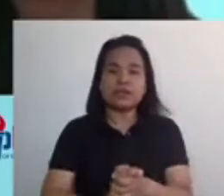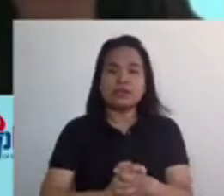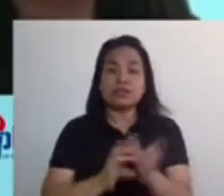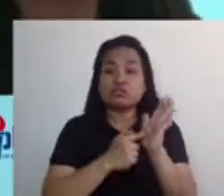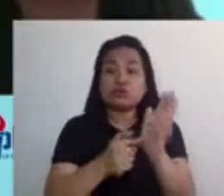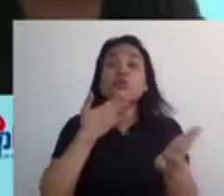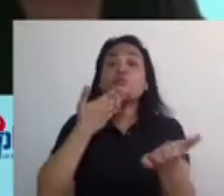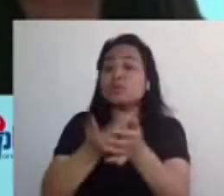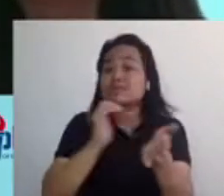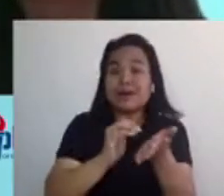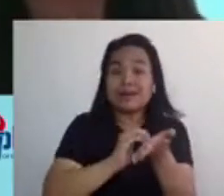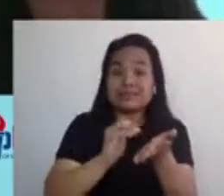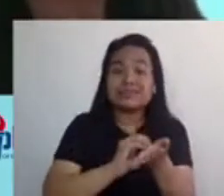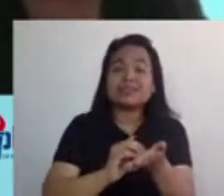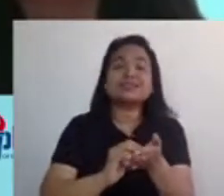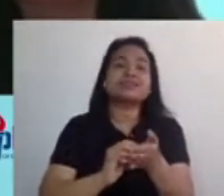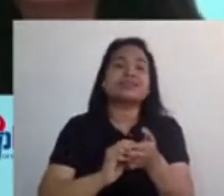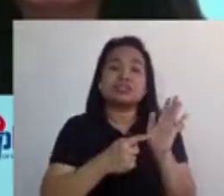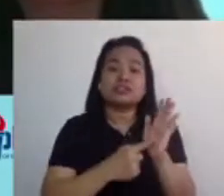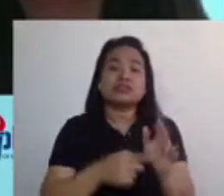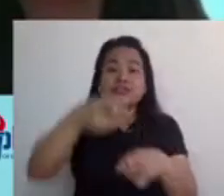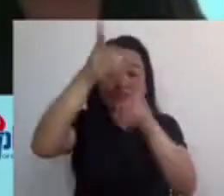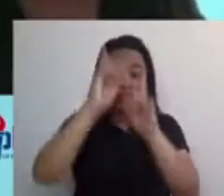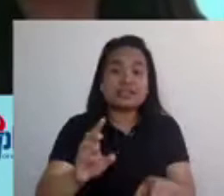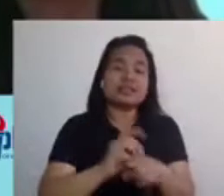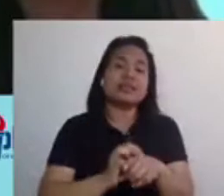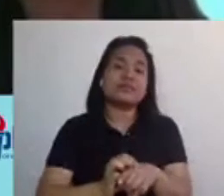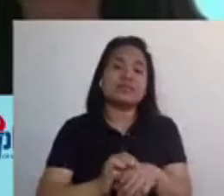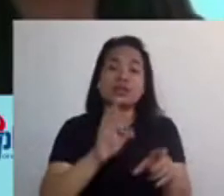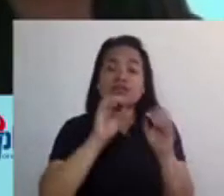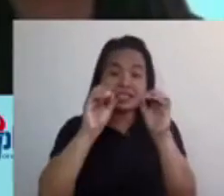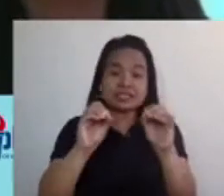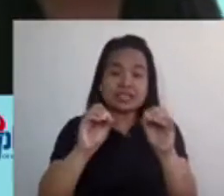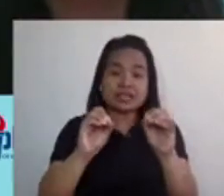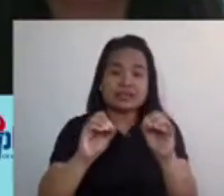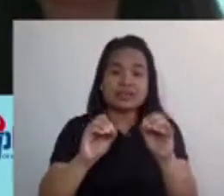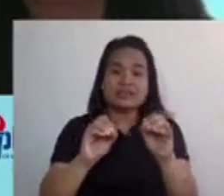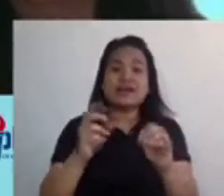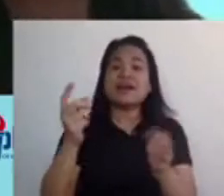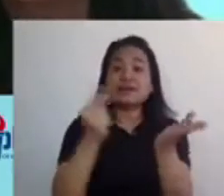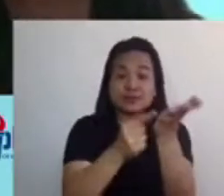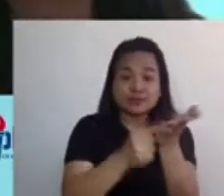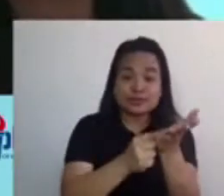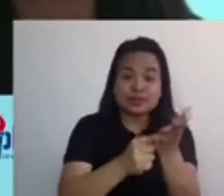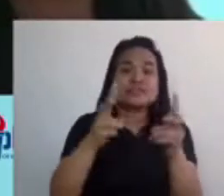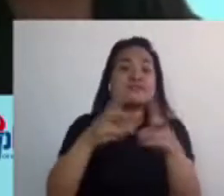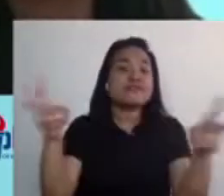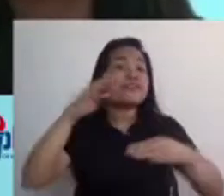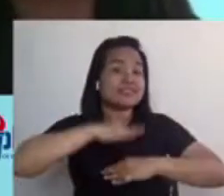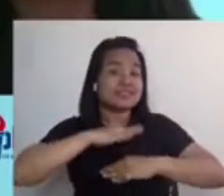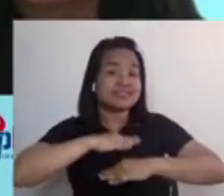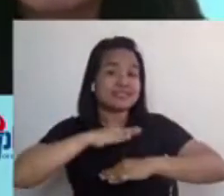the dignity of teaching, then that is equivalent to a very satisfactory rating. If you only